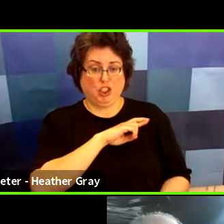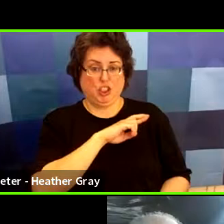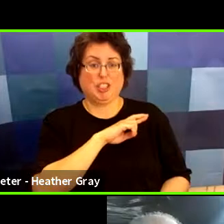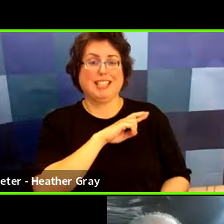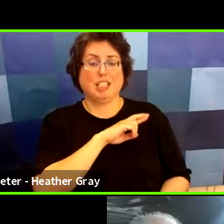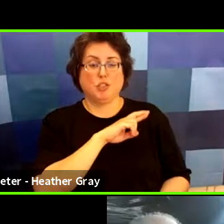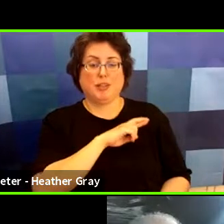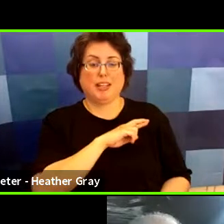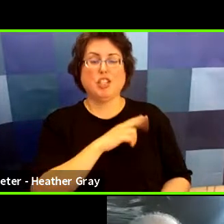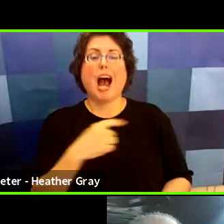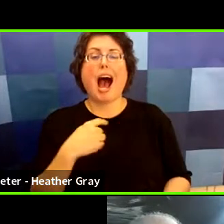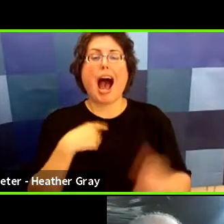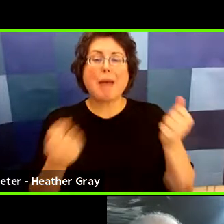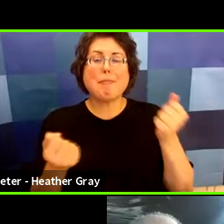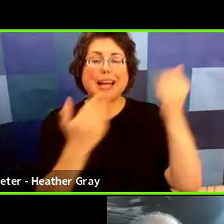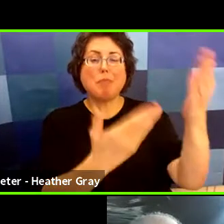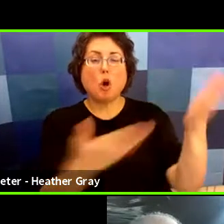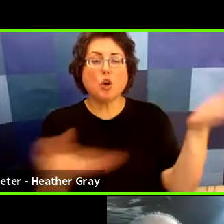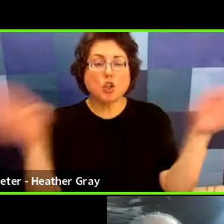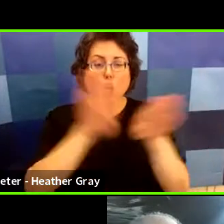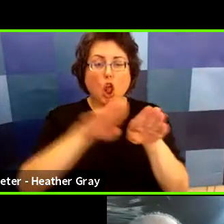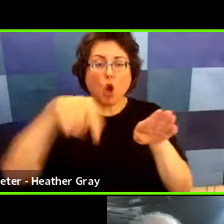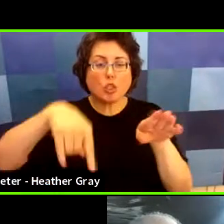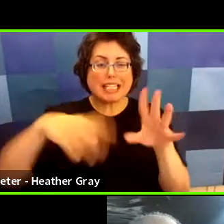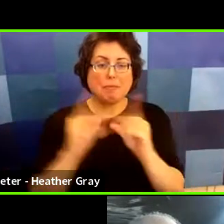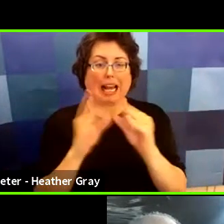Rich says, I make a motion to close.